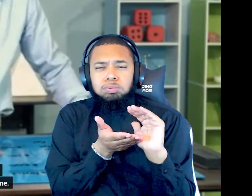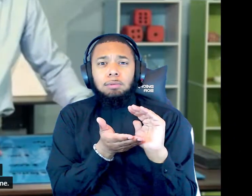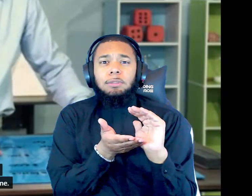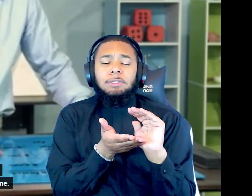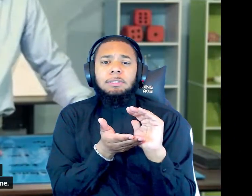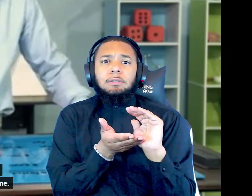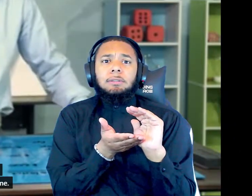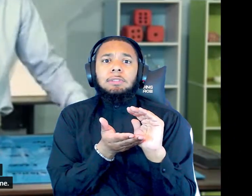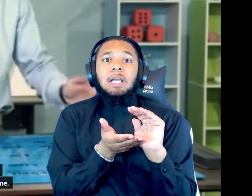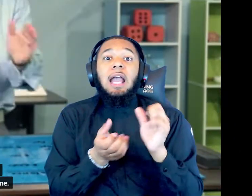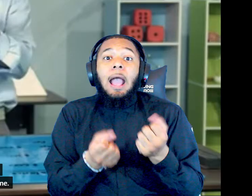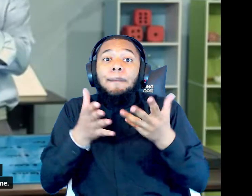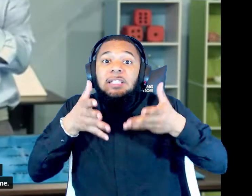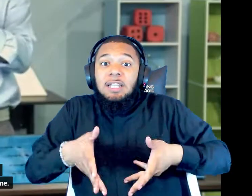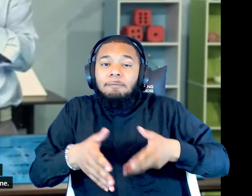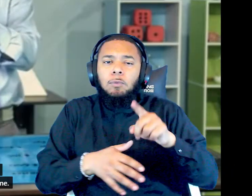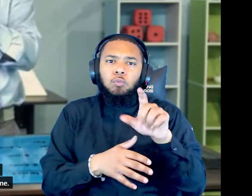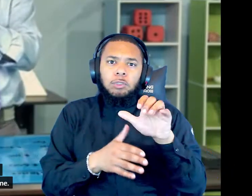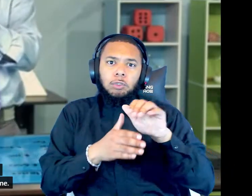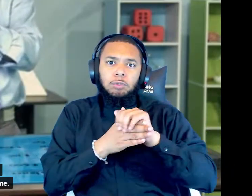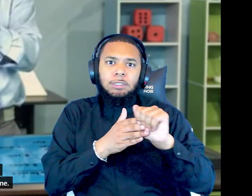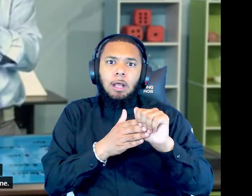only have $100 left.